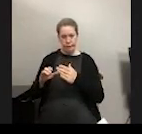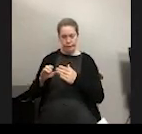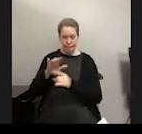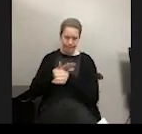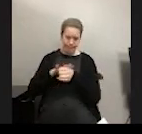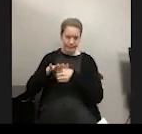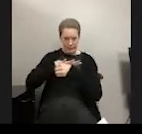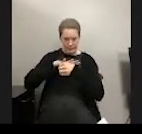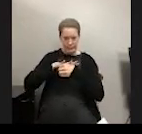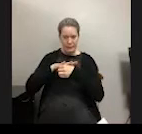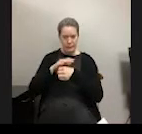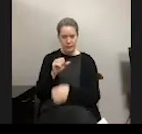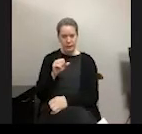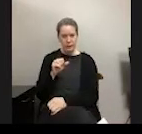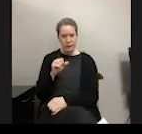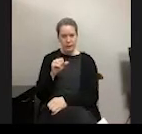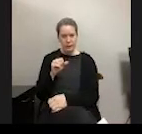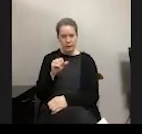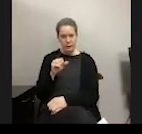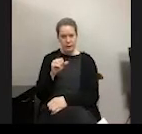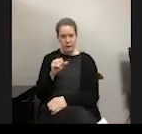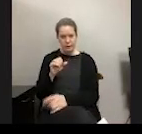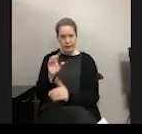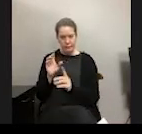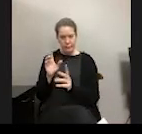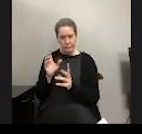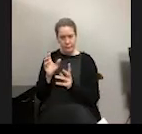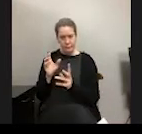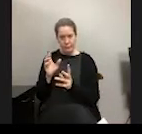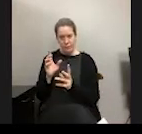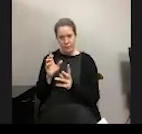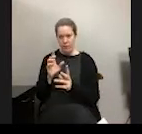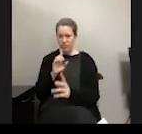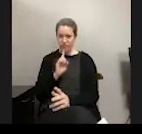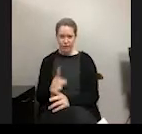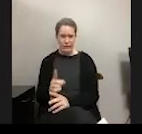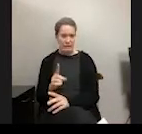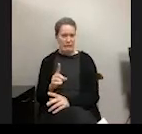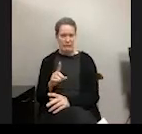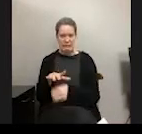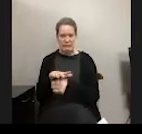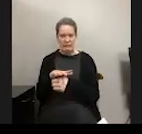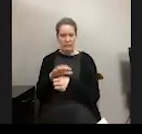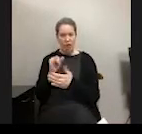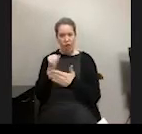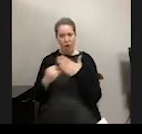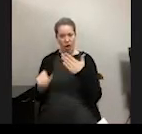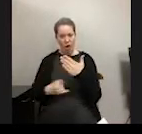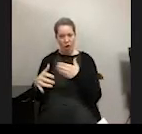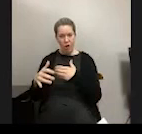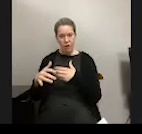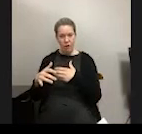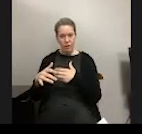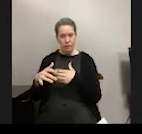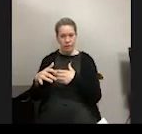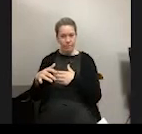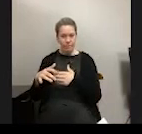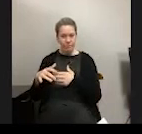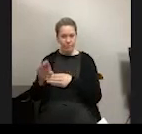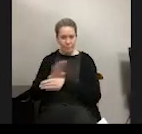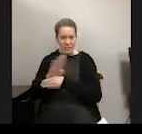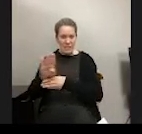the sector has been hardest hit, maybe the most out of the sectors. Of course, small business is hurting right now.